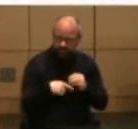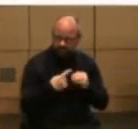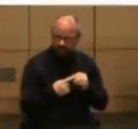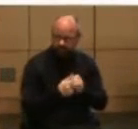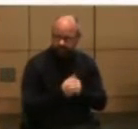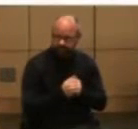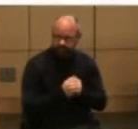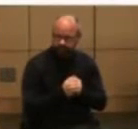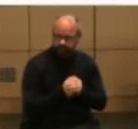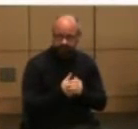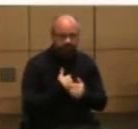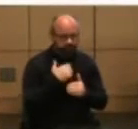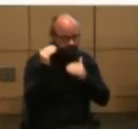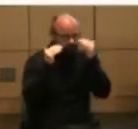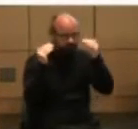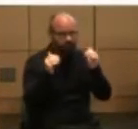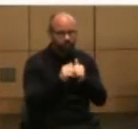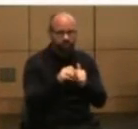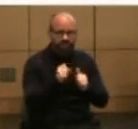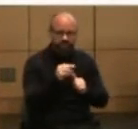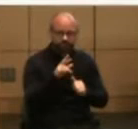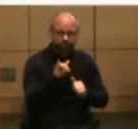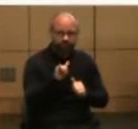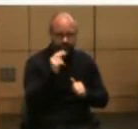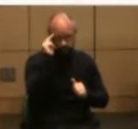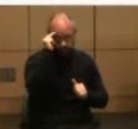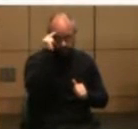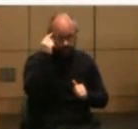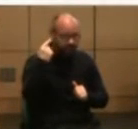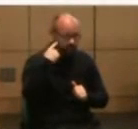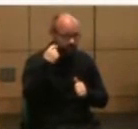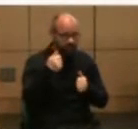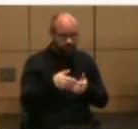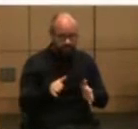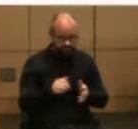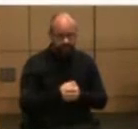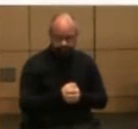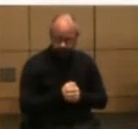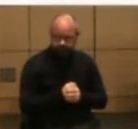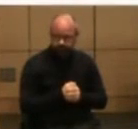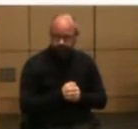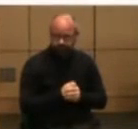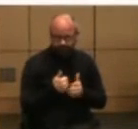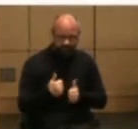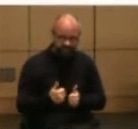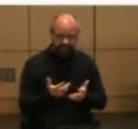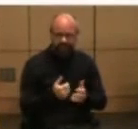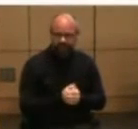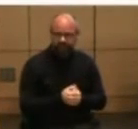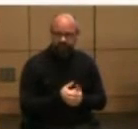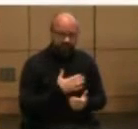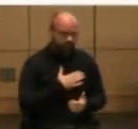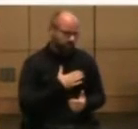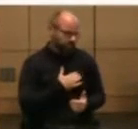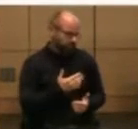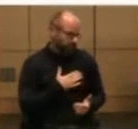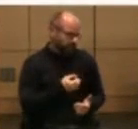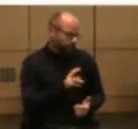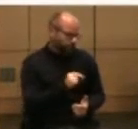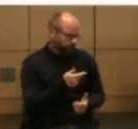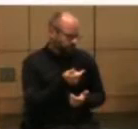adult with sensorineural hearing loss. Yeah. So it's a personal interest. But with